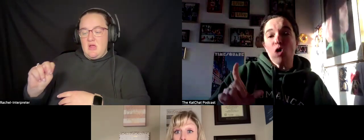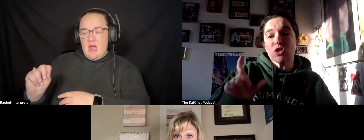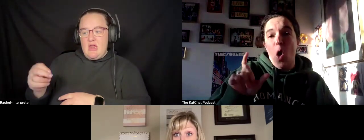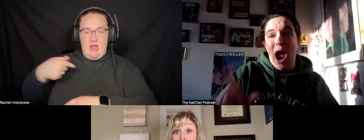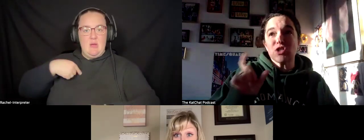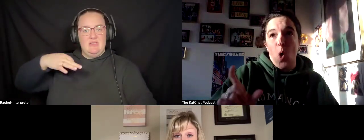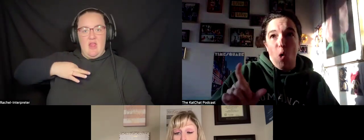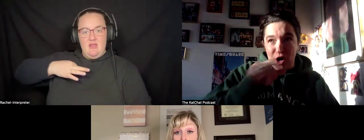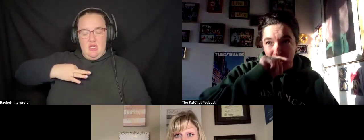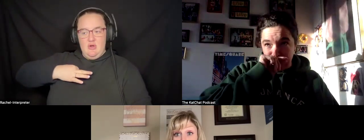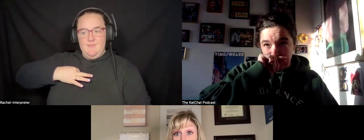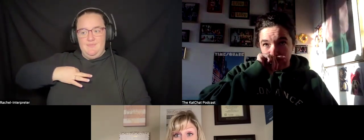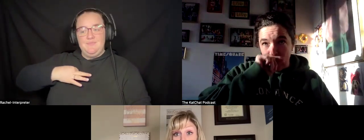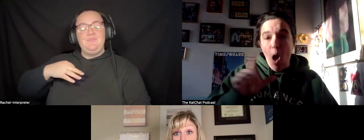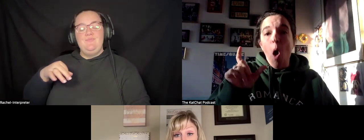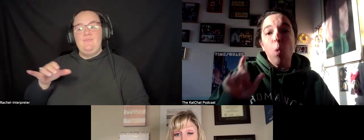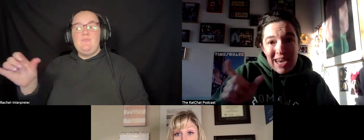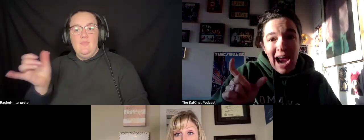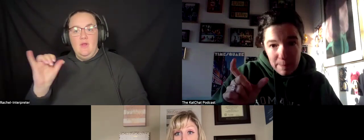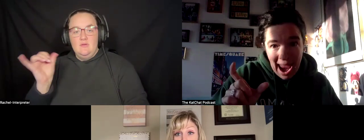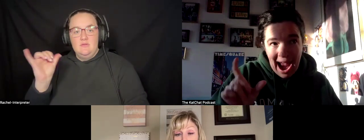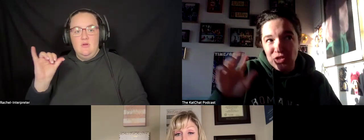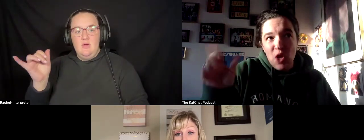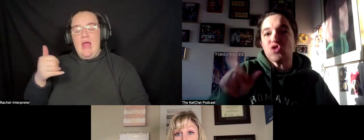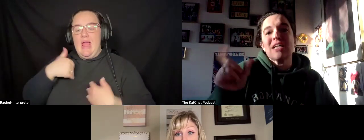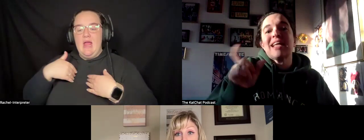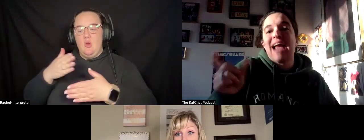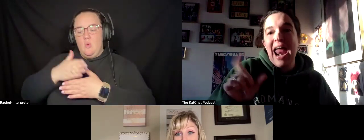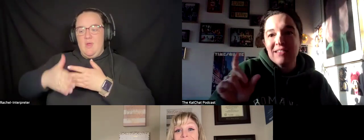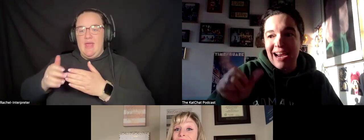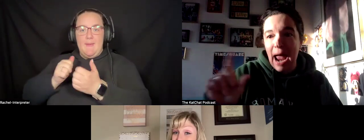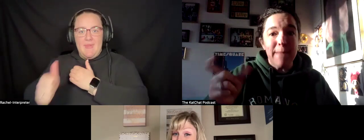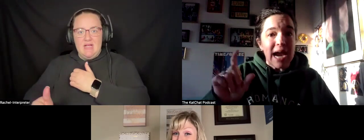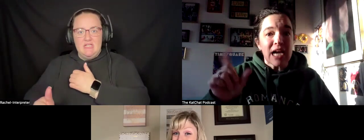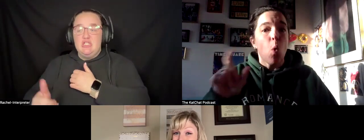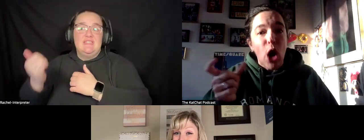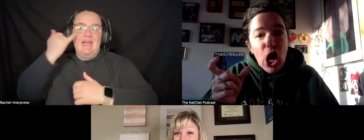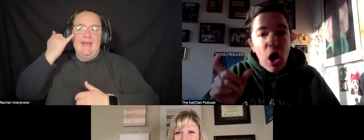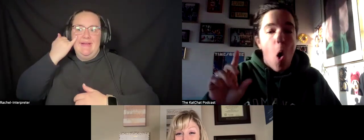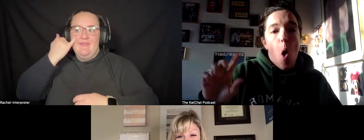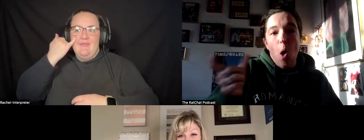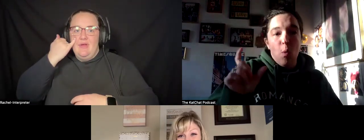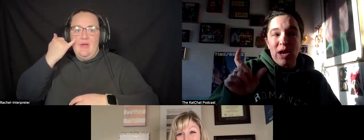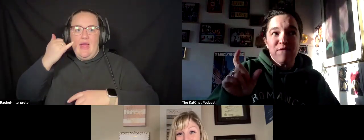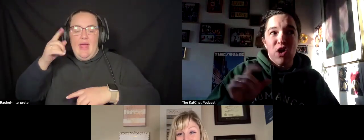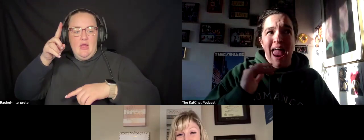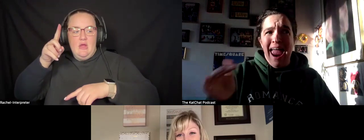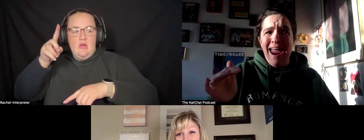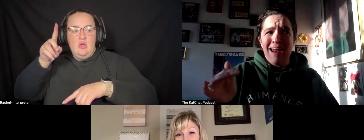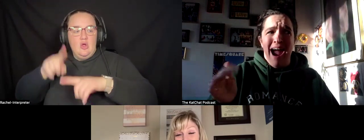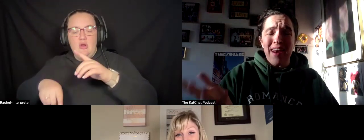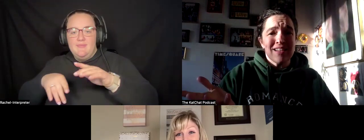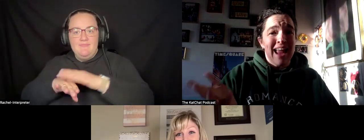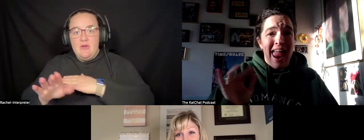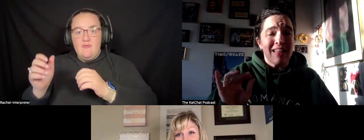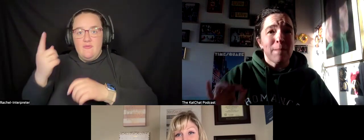And also, I scored a weekend pass, just in case I can't make it to work or whatever.